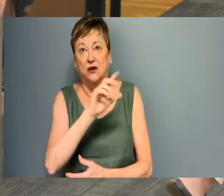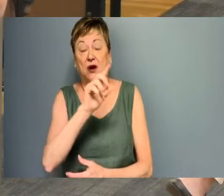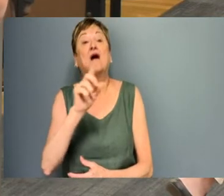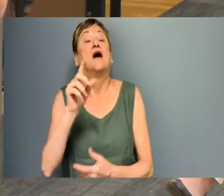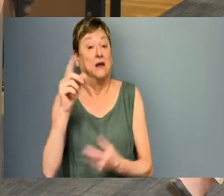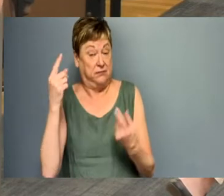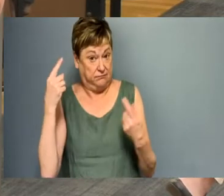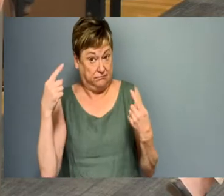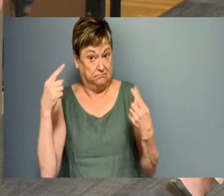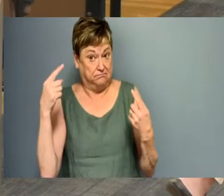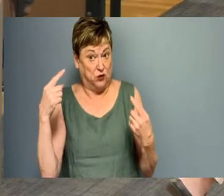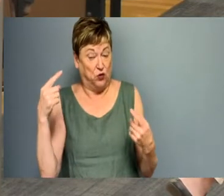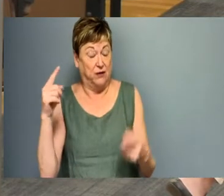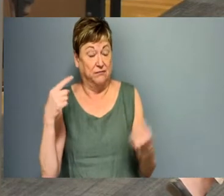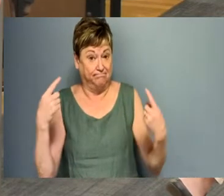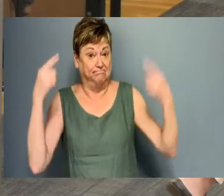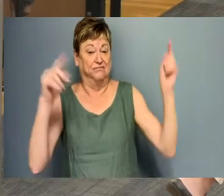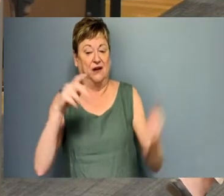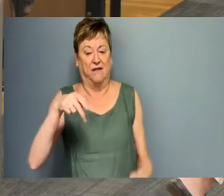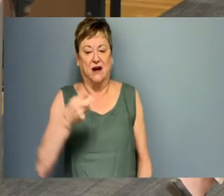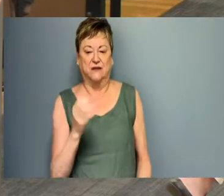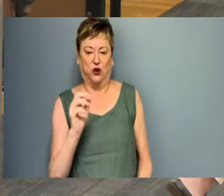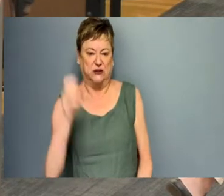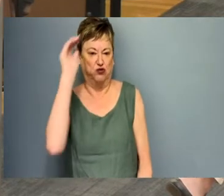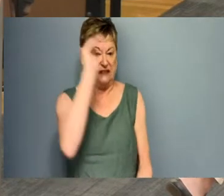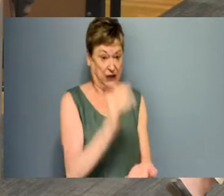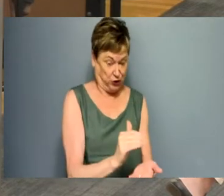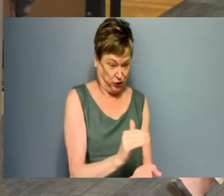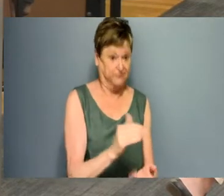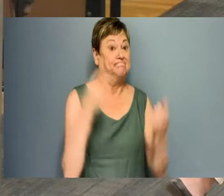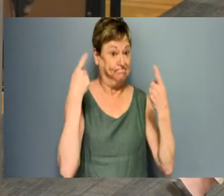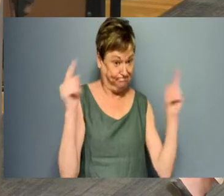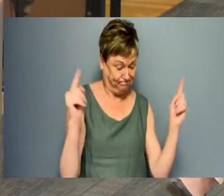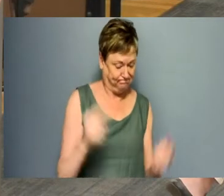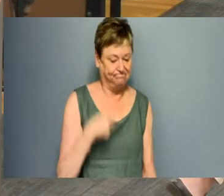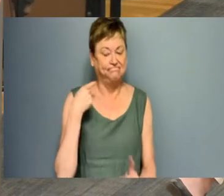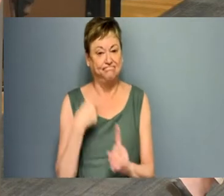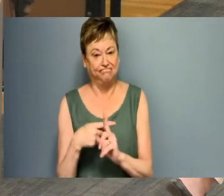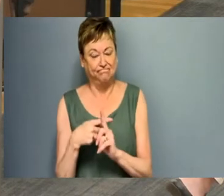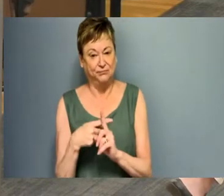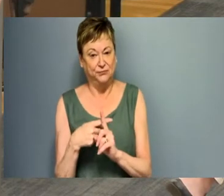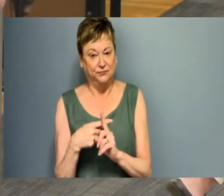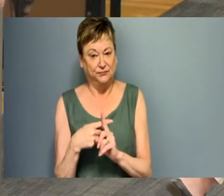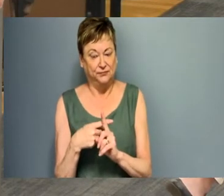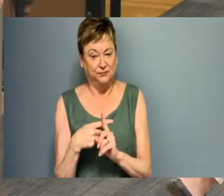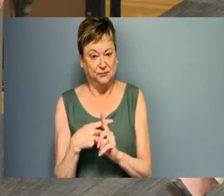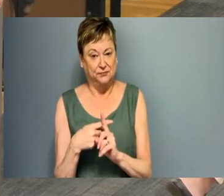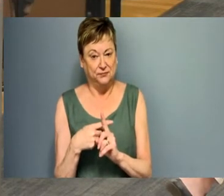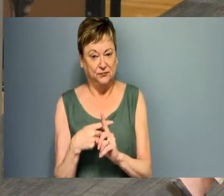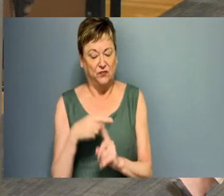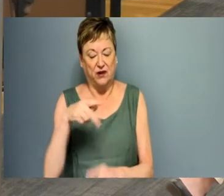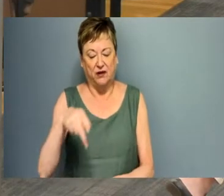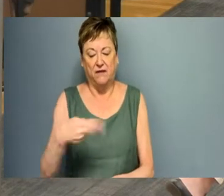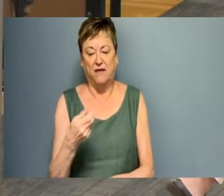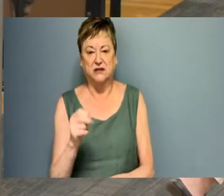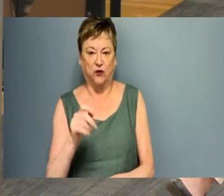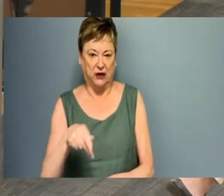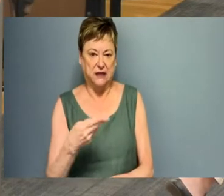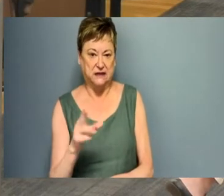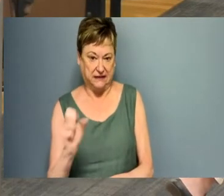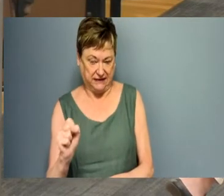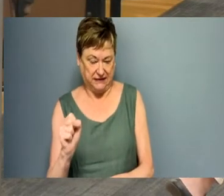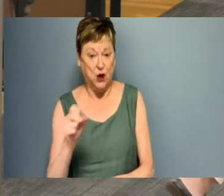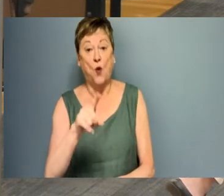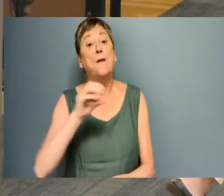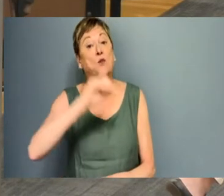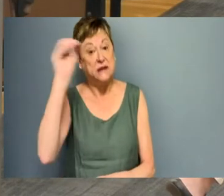the phosphorus reduction, but triple the reduction needed for phosphorus. So we would be